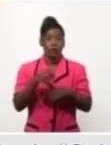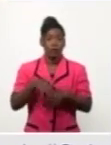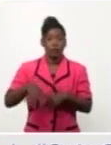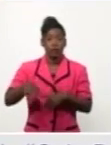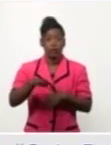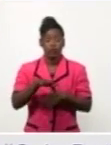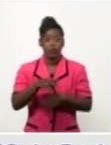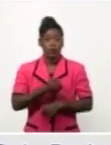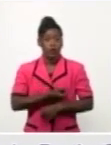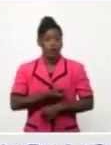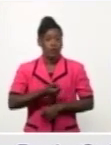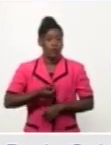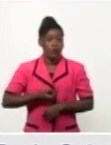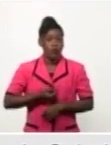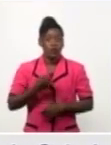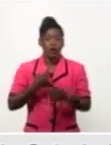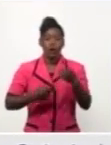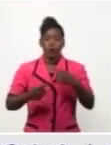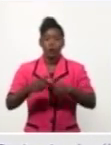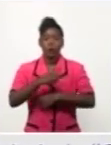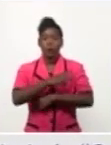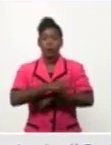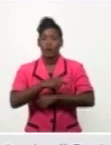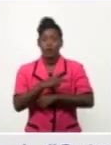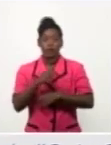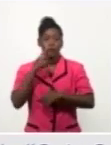despite all efforts,